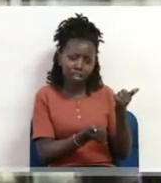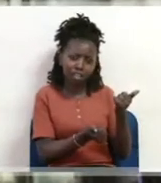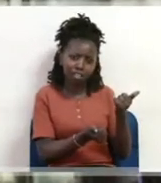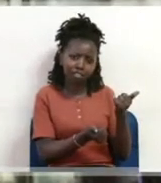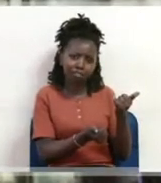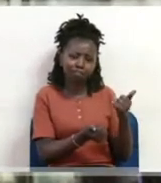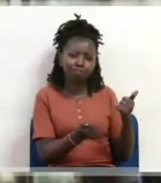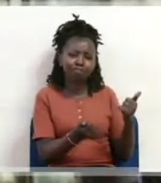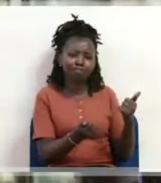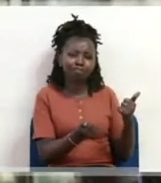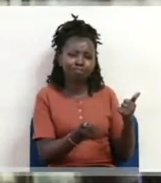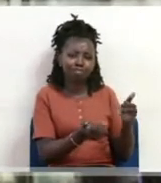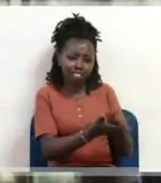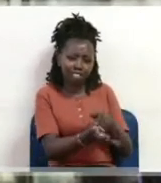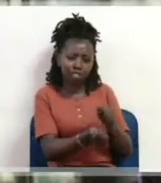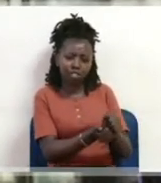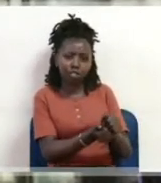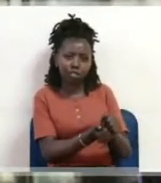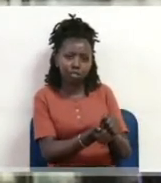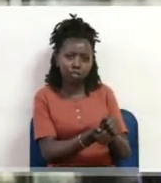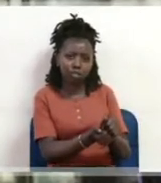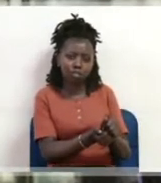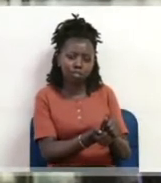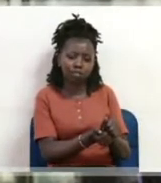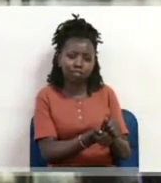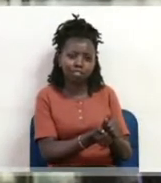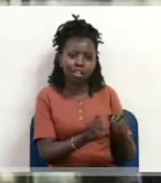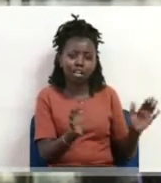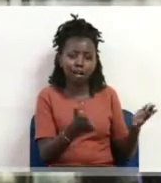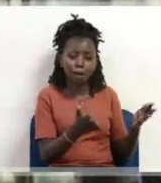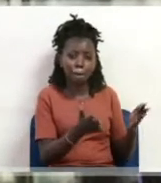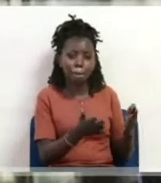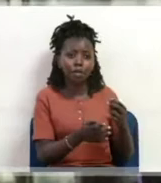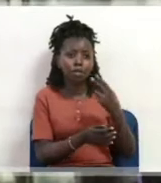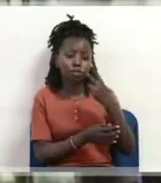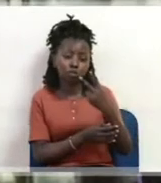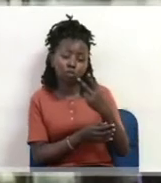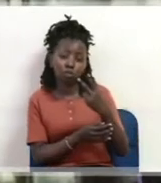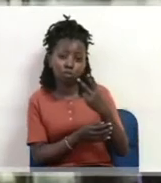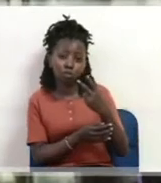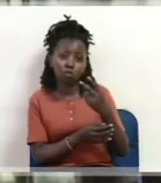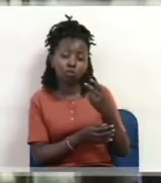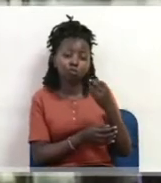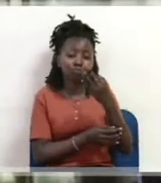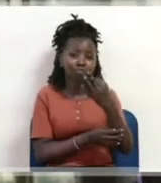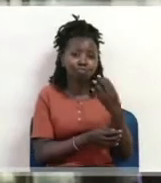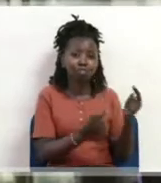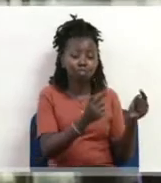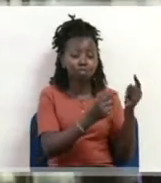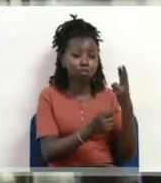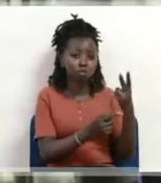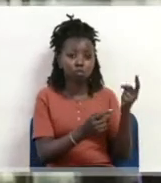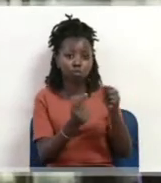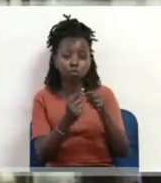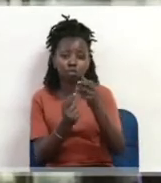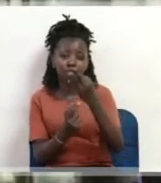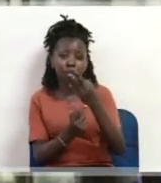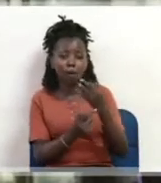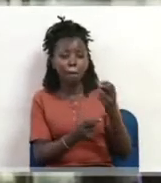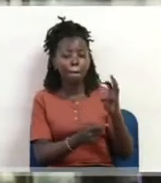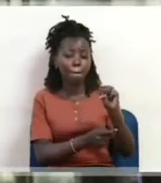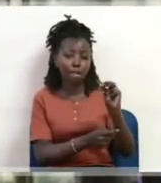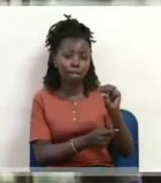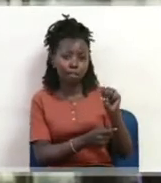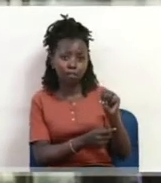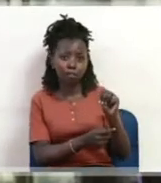place. About 2 to 3 million Jews now are living in the world, the known world then.